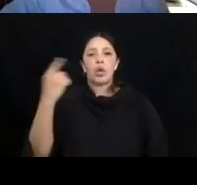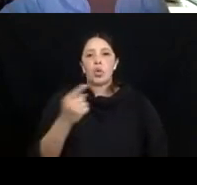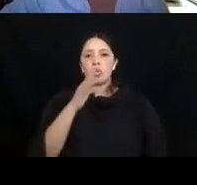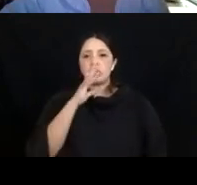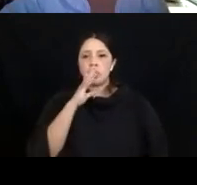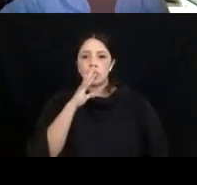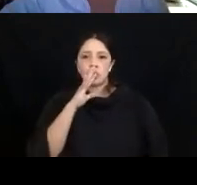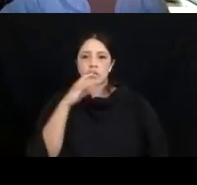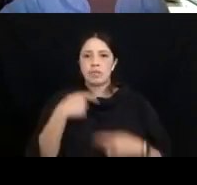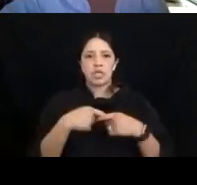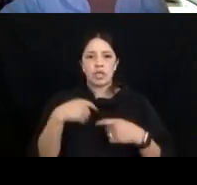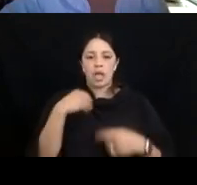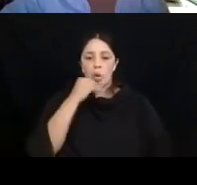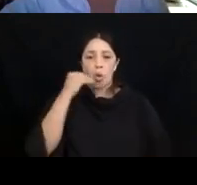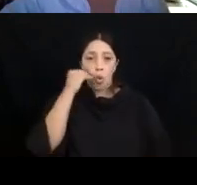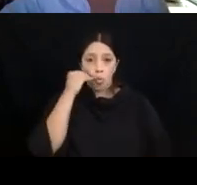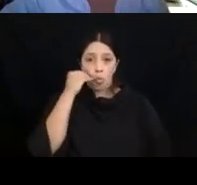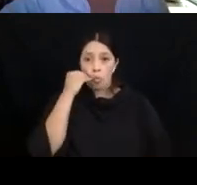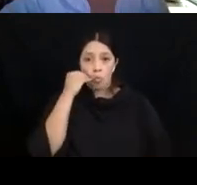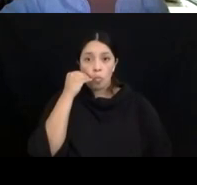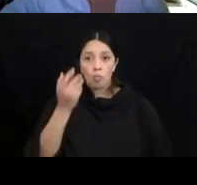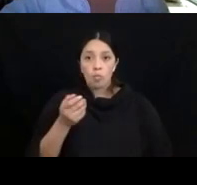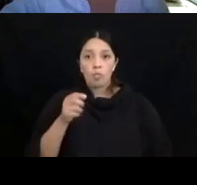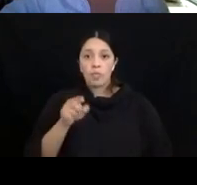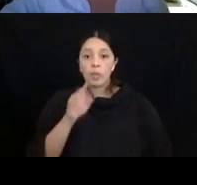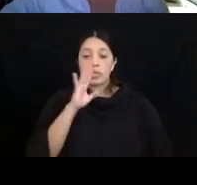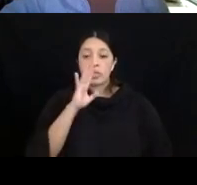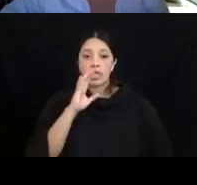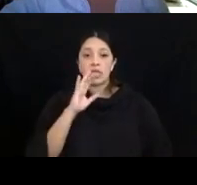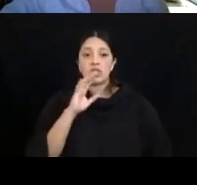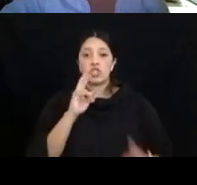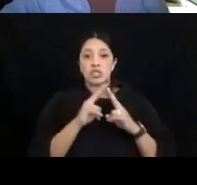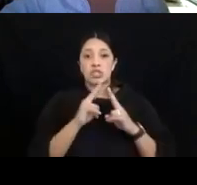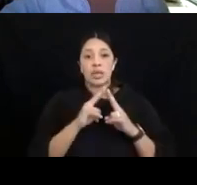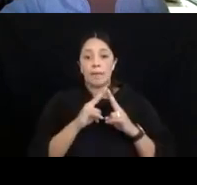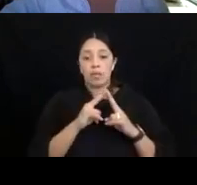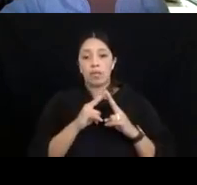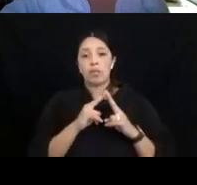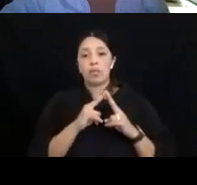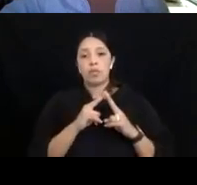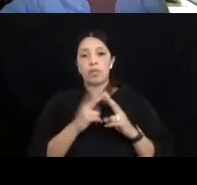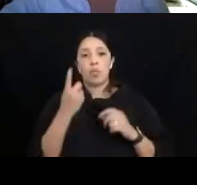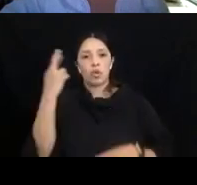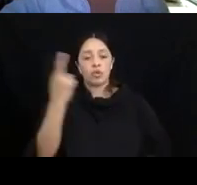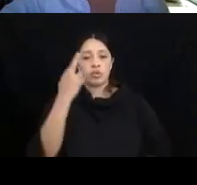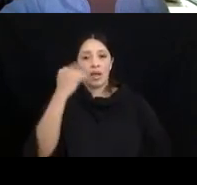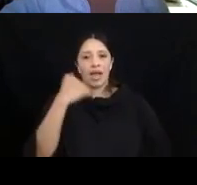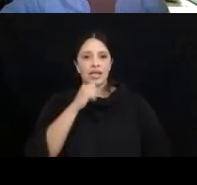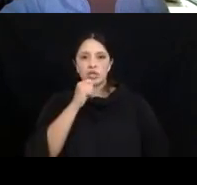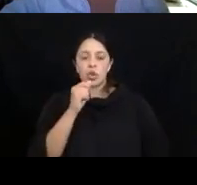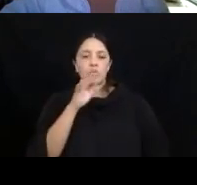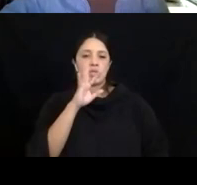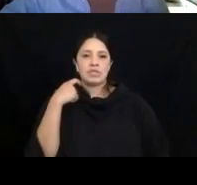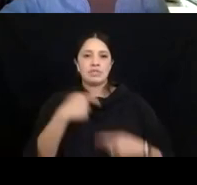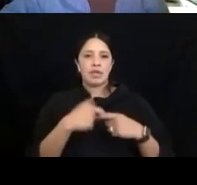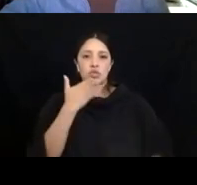was when they went on dates, when they were married, they were a Spanish couple. And one of the reasons why I don't speak Spanish well, I can do it